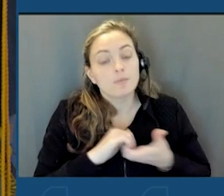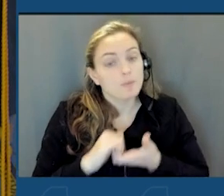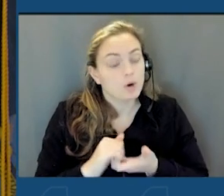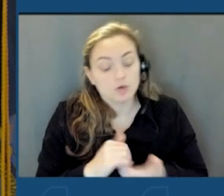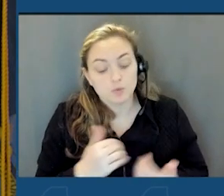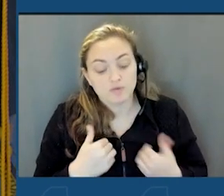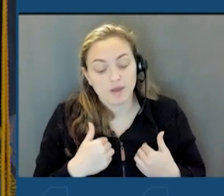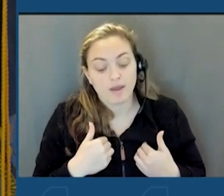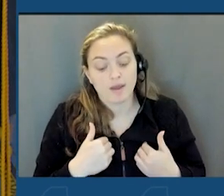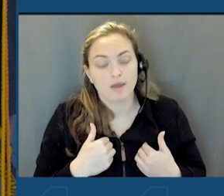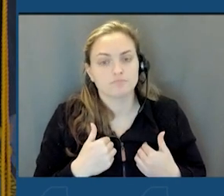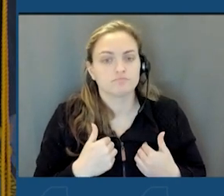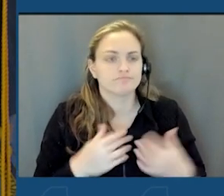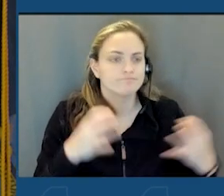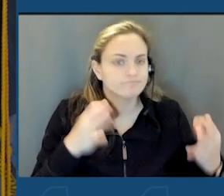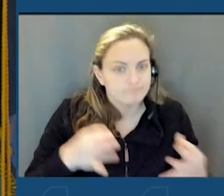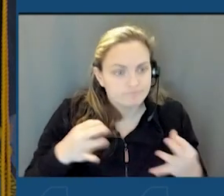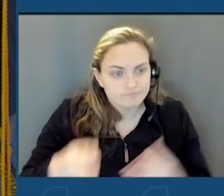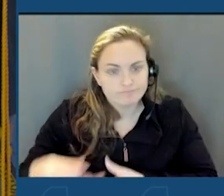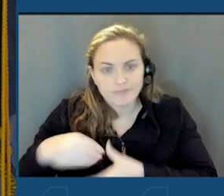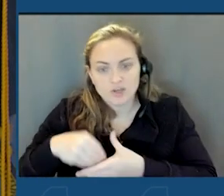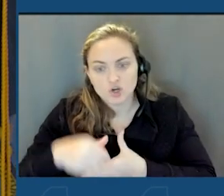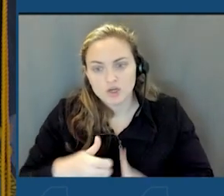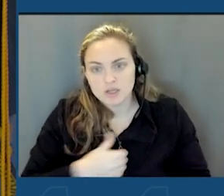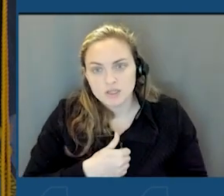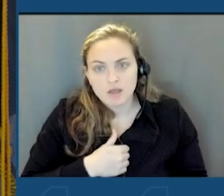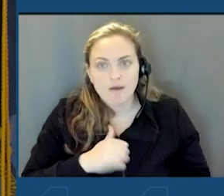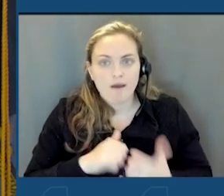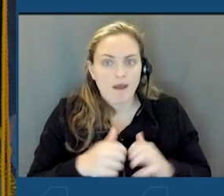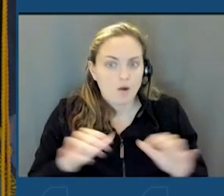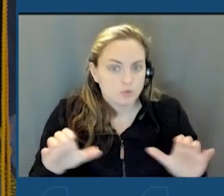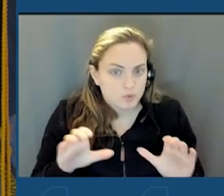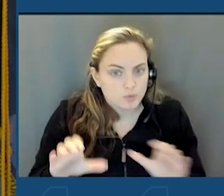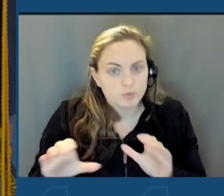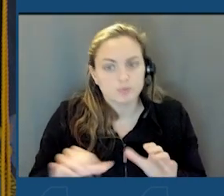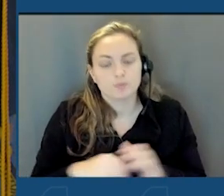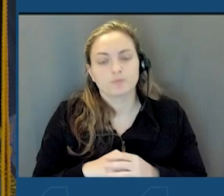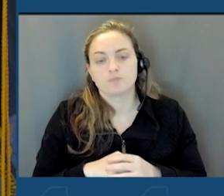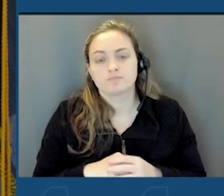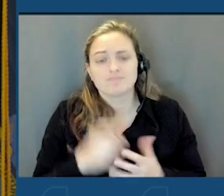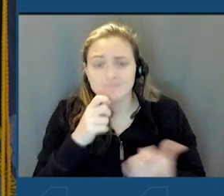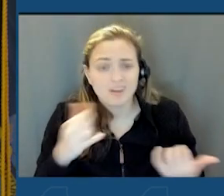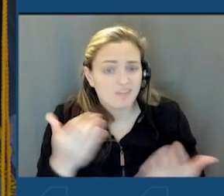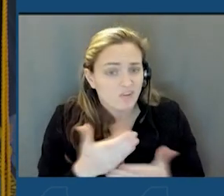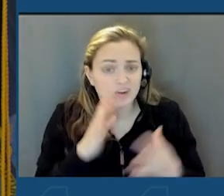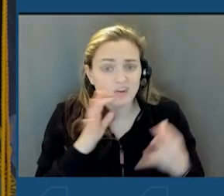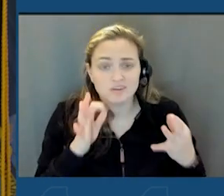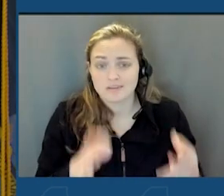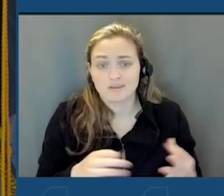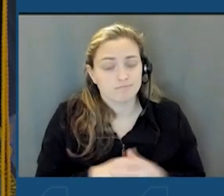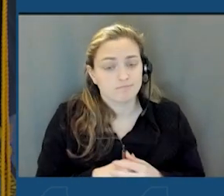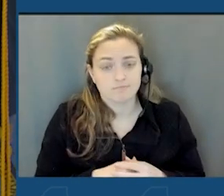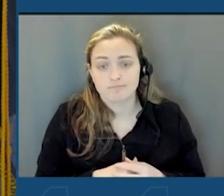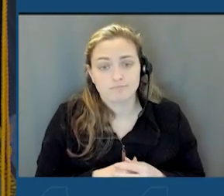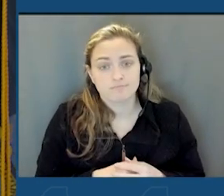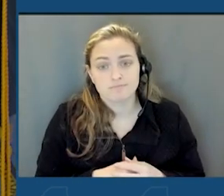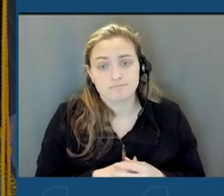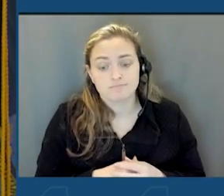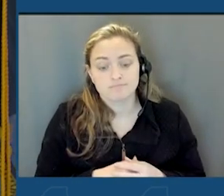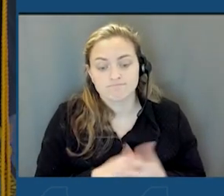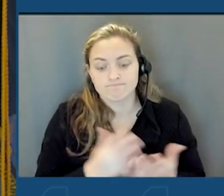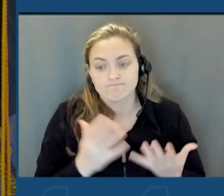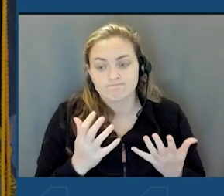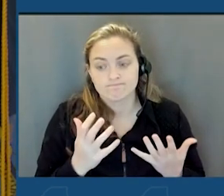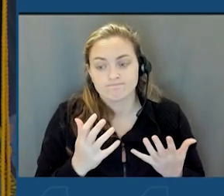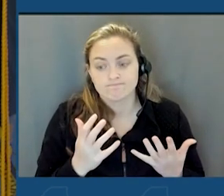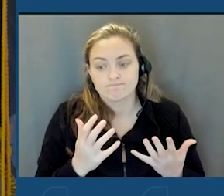we make decisions internally ourselves about how we want to do things. We're not afraid to make decisions. I'm